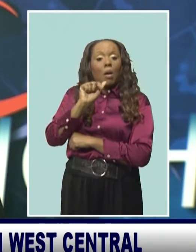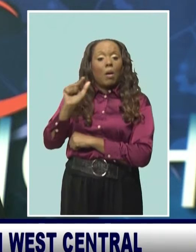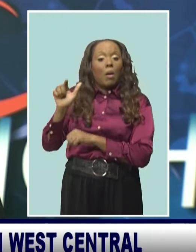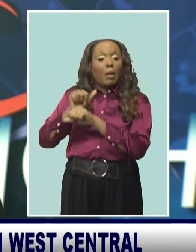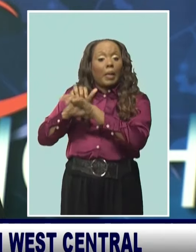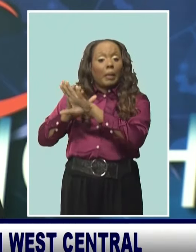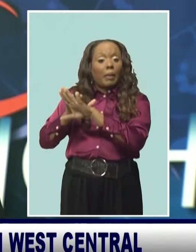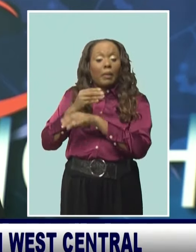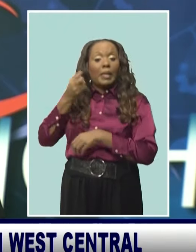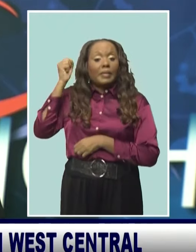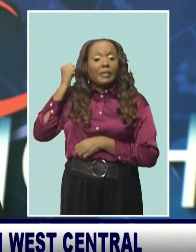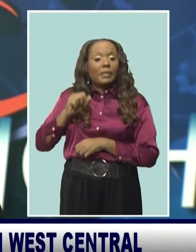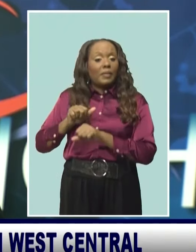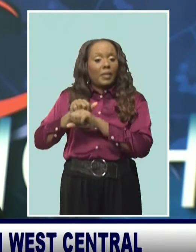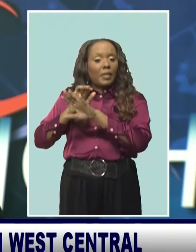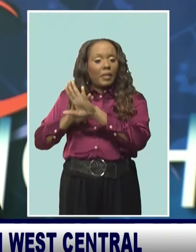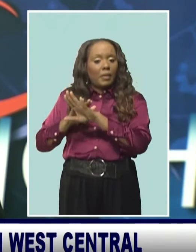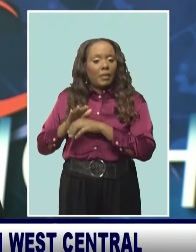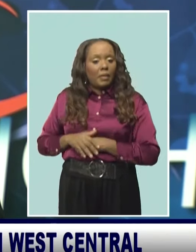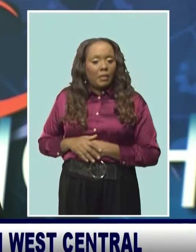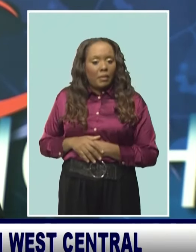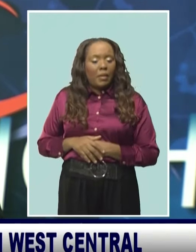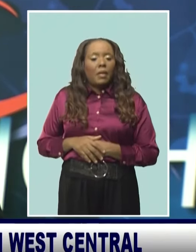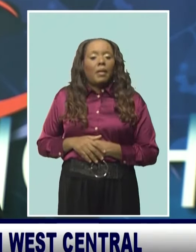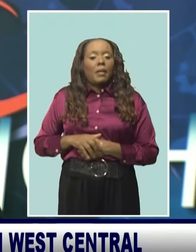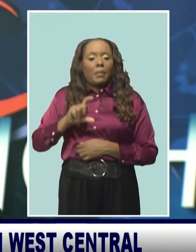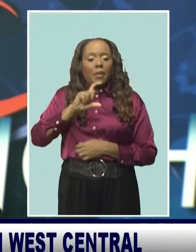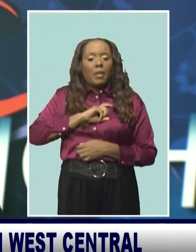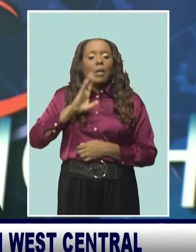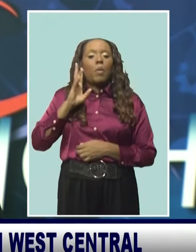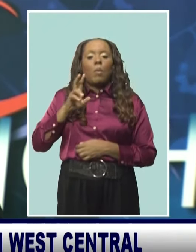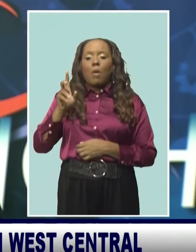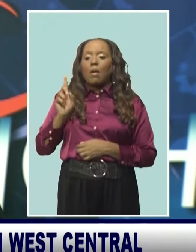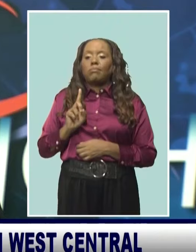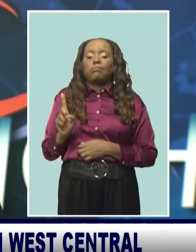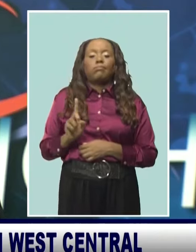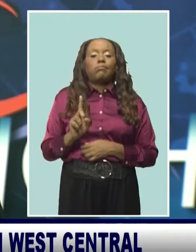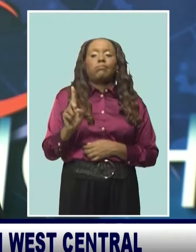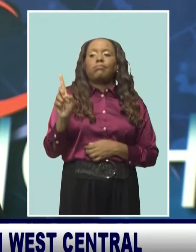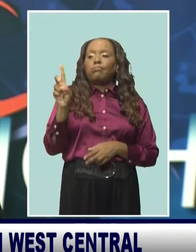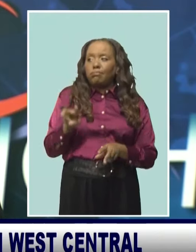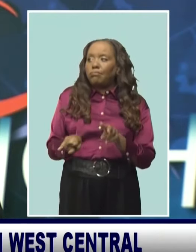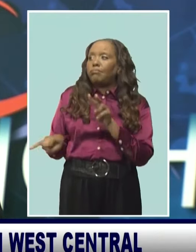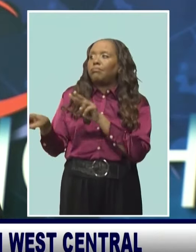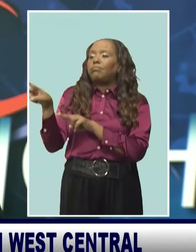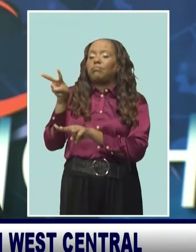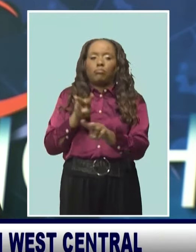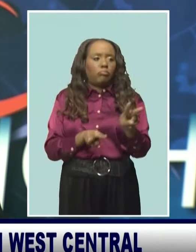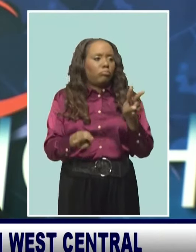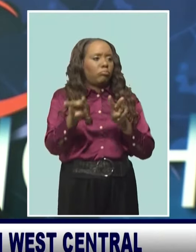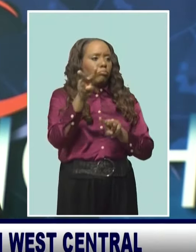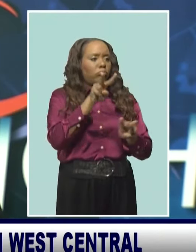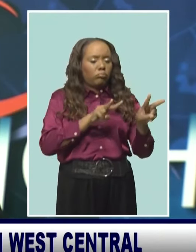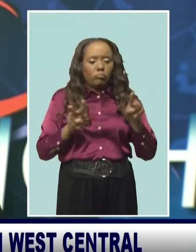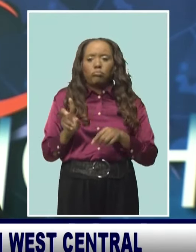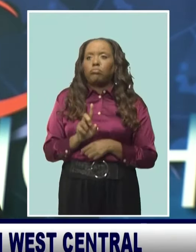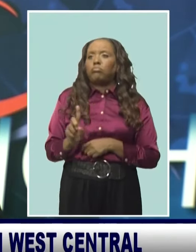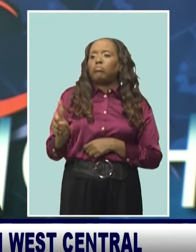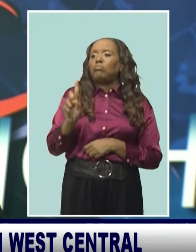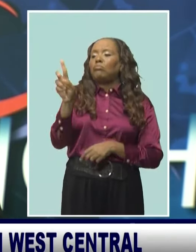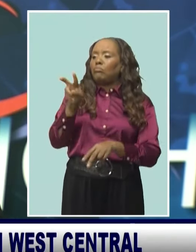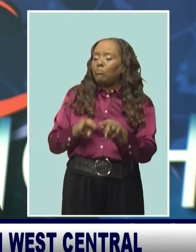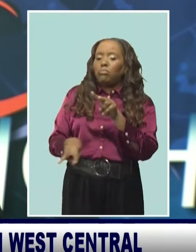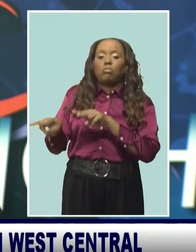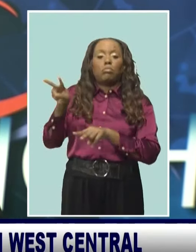and residents are being assured that officers will continue patrols throughout the community. Member of Parliament for Christchurch West